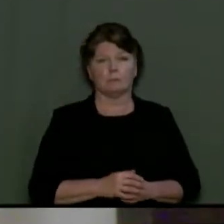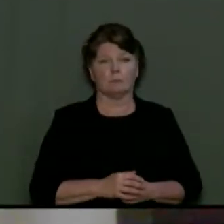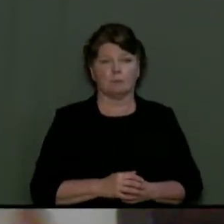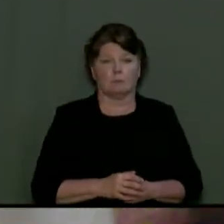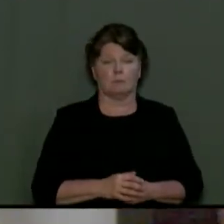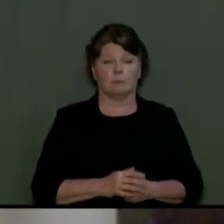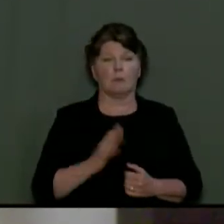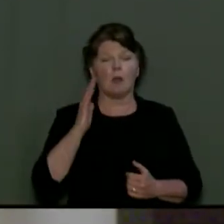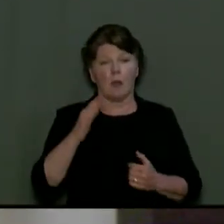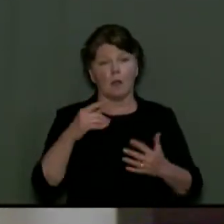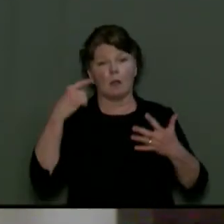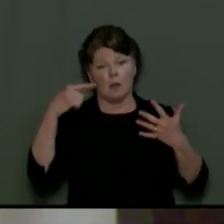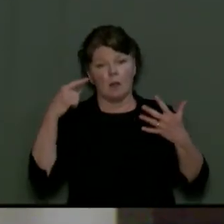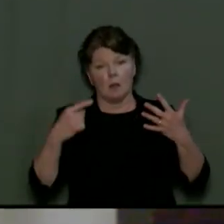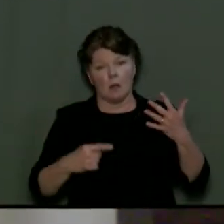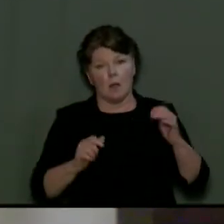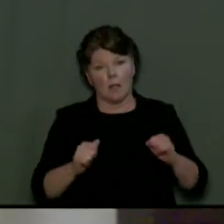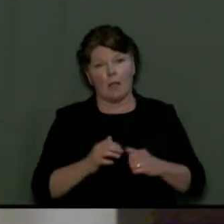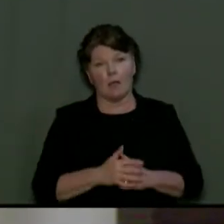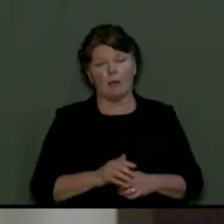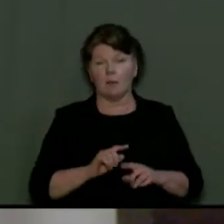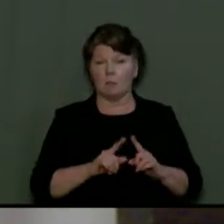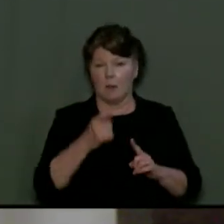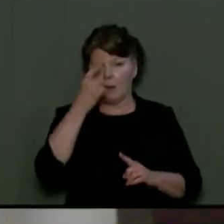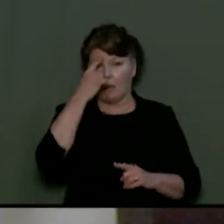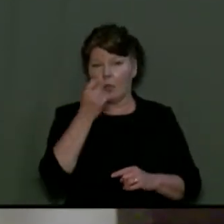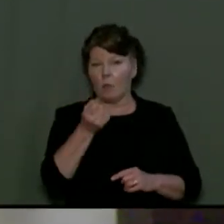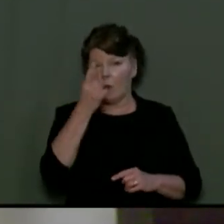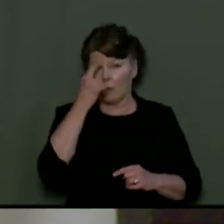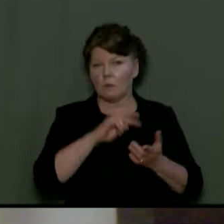I can go on, but I think